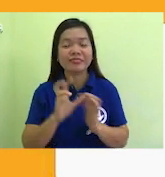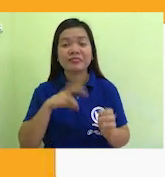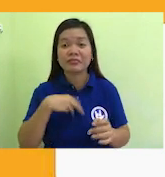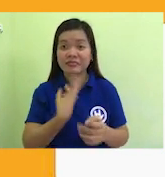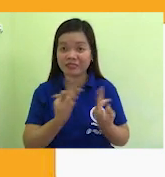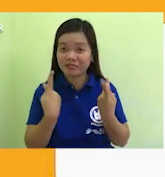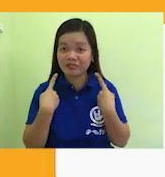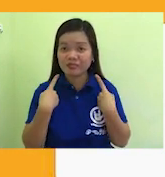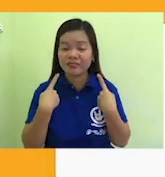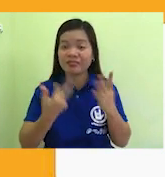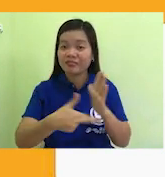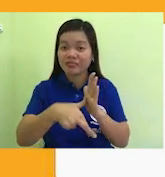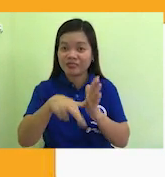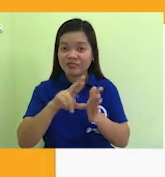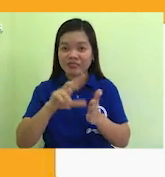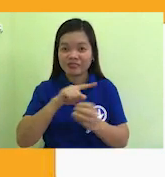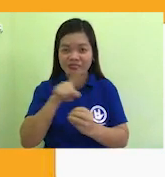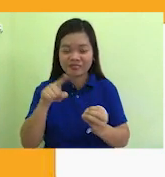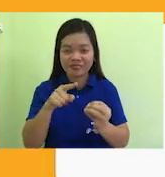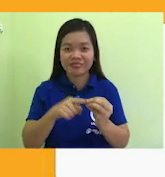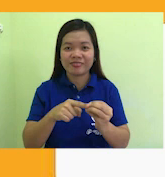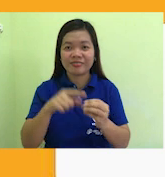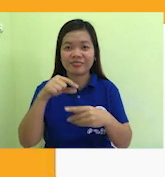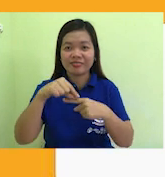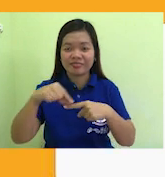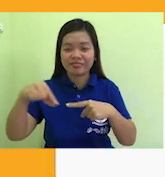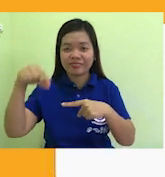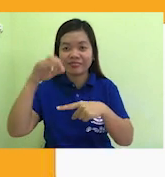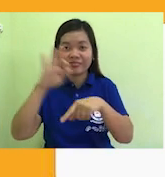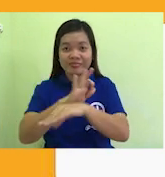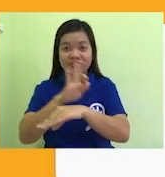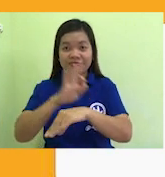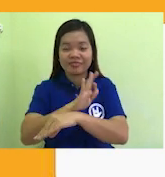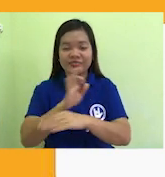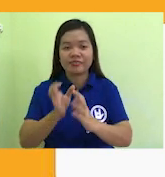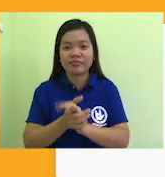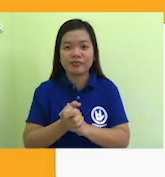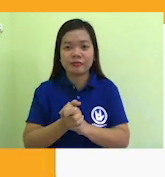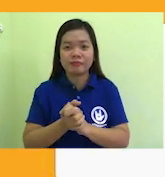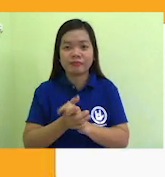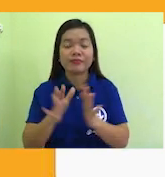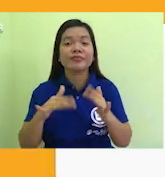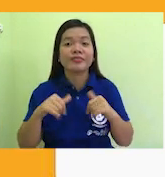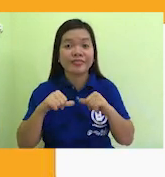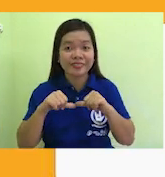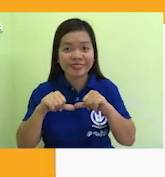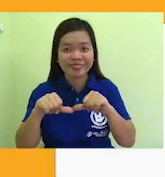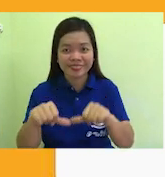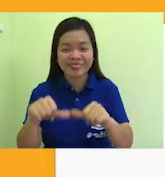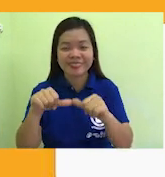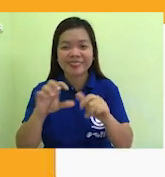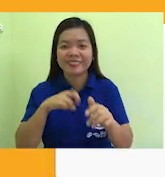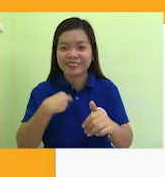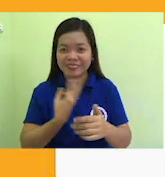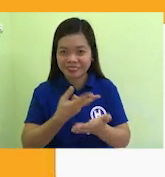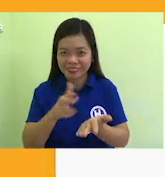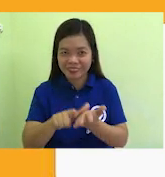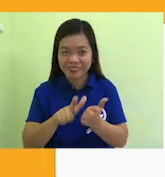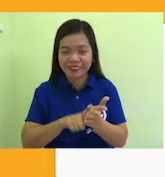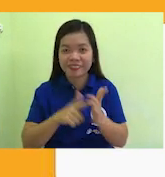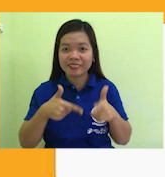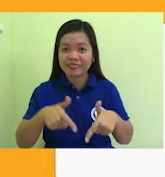Earlier, we just have had a review about quadratic function. As we continue in this